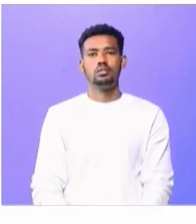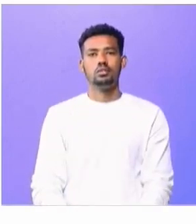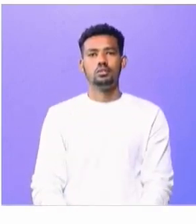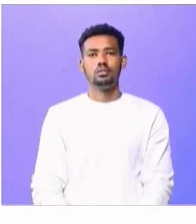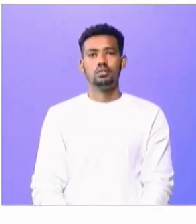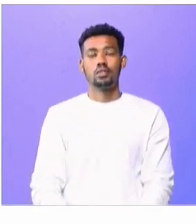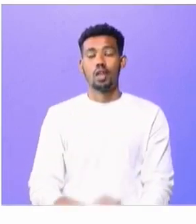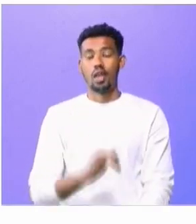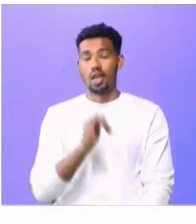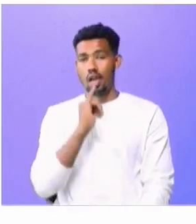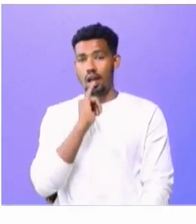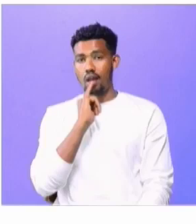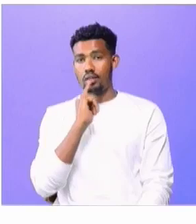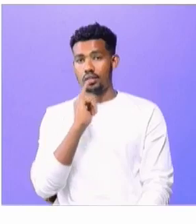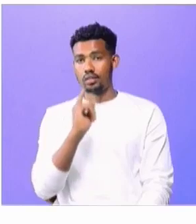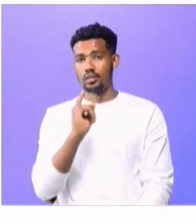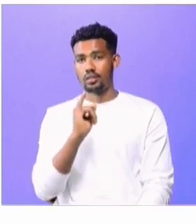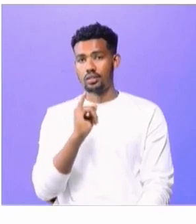is